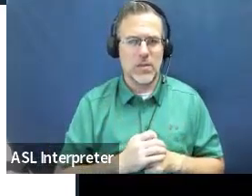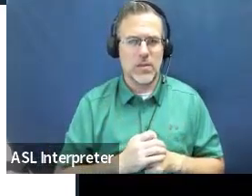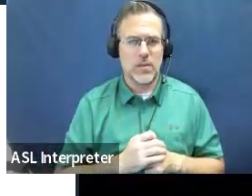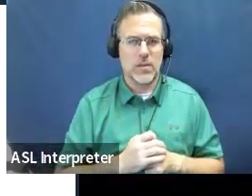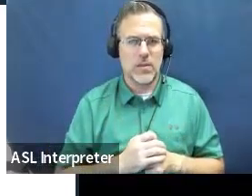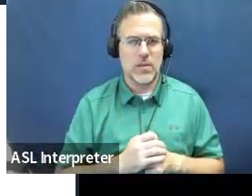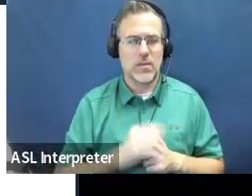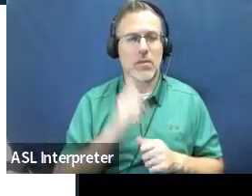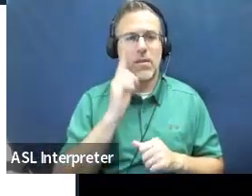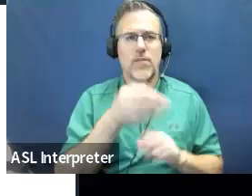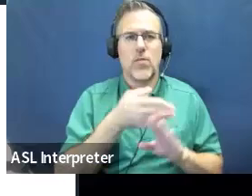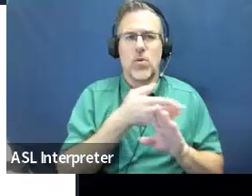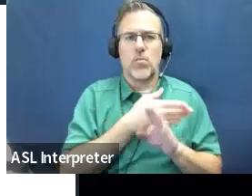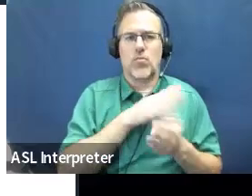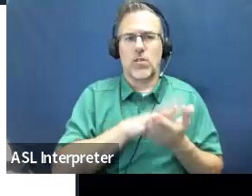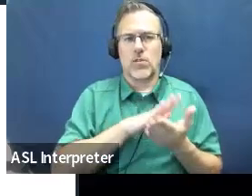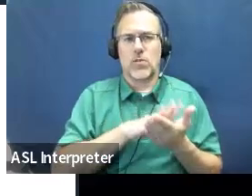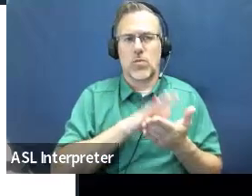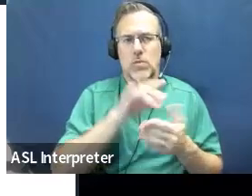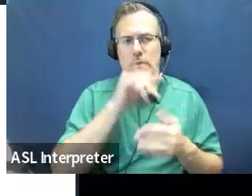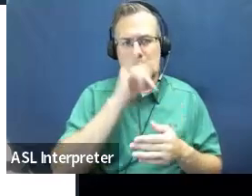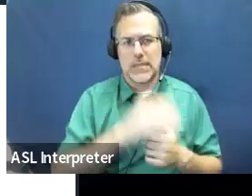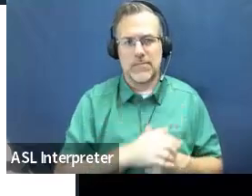That's for the preschool kids.